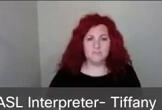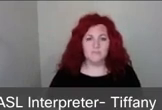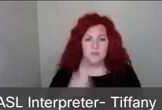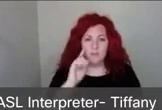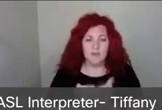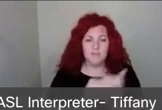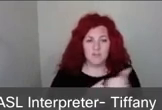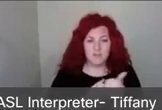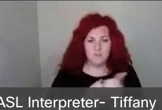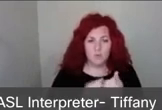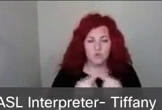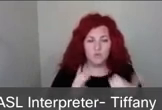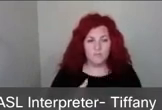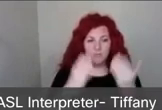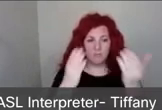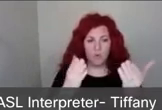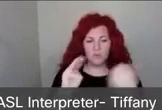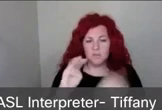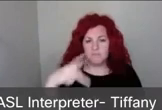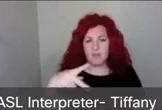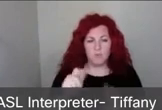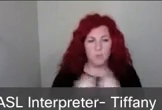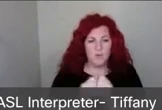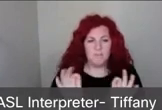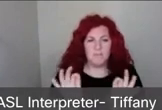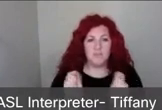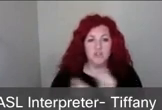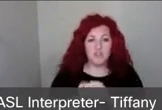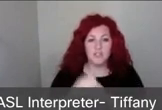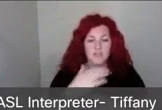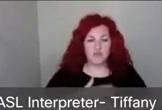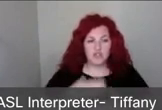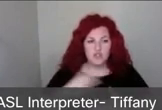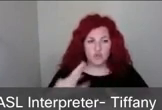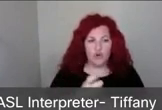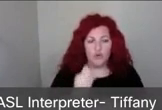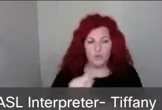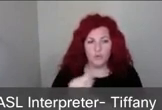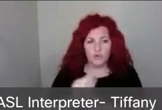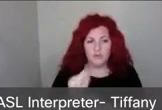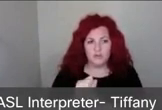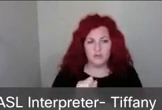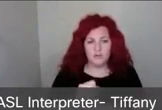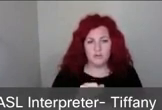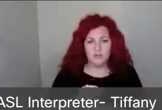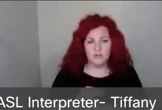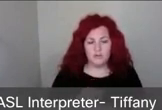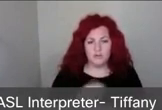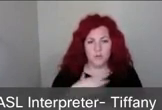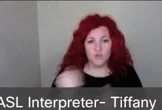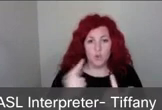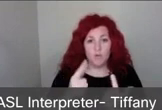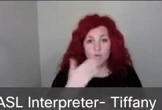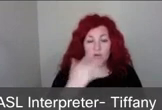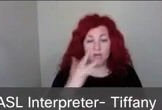the proposed with minor changes. I appreciate all the hard work, and I wish you all very good luck